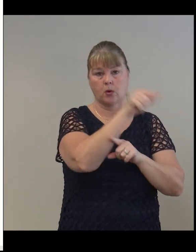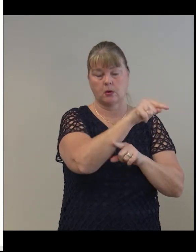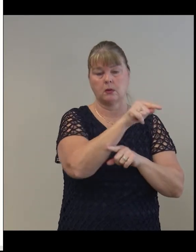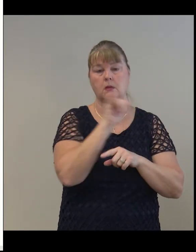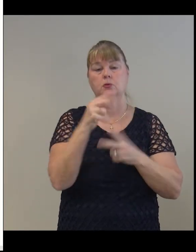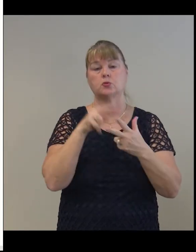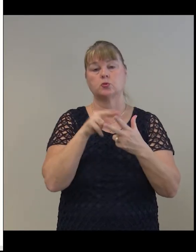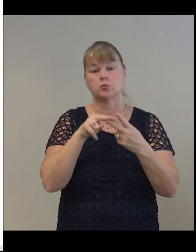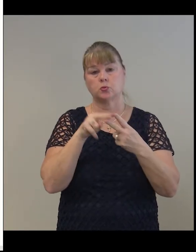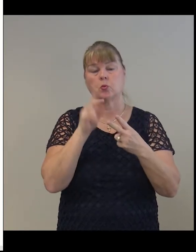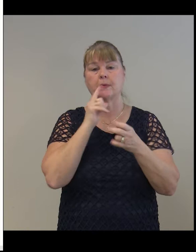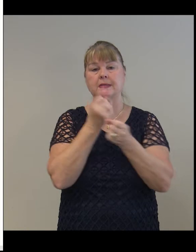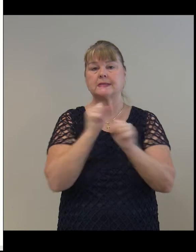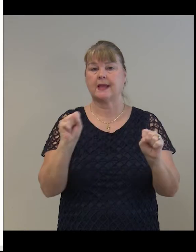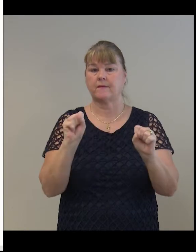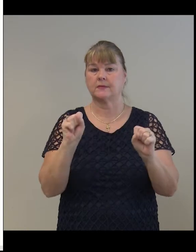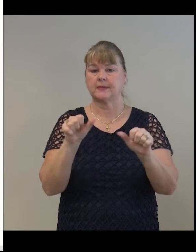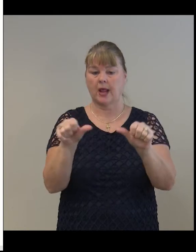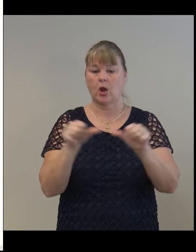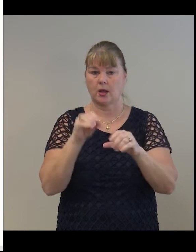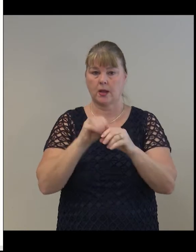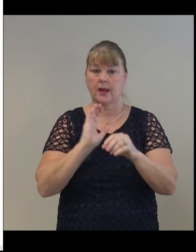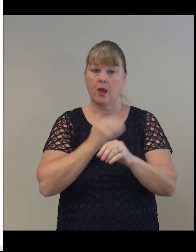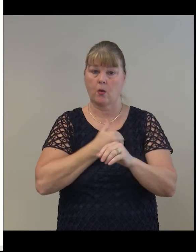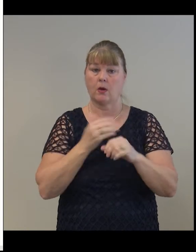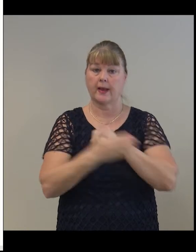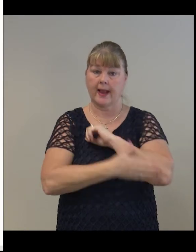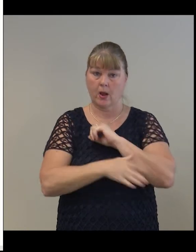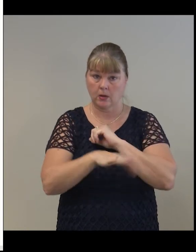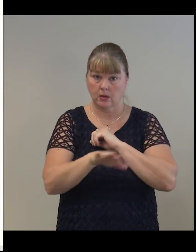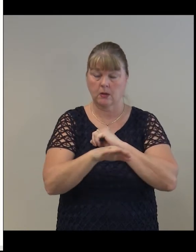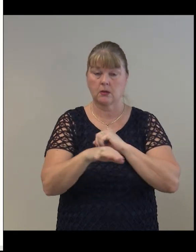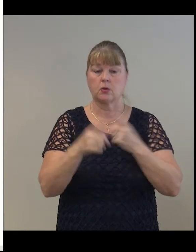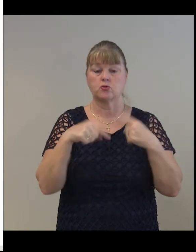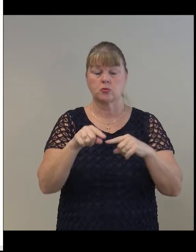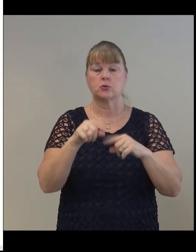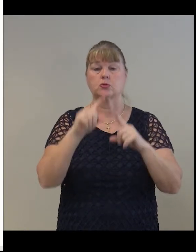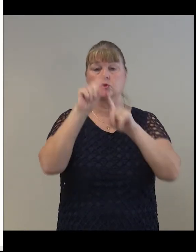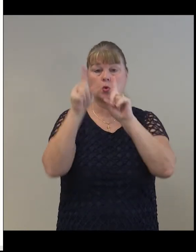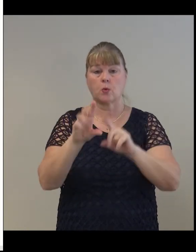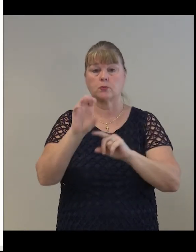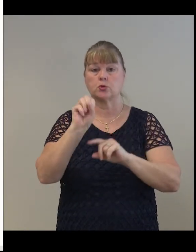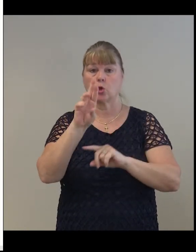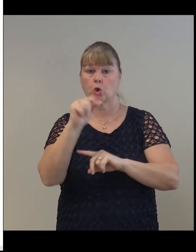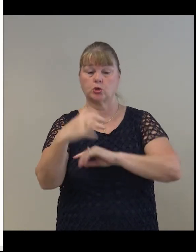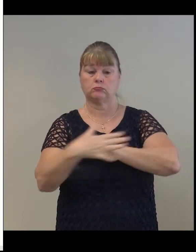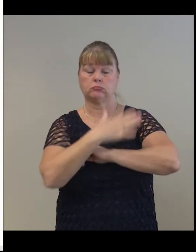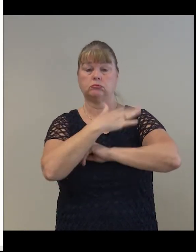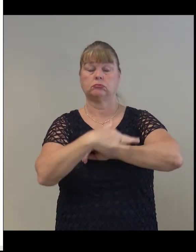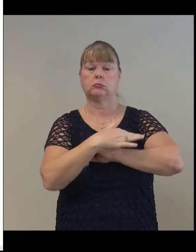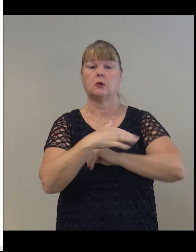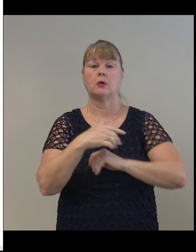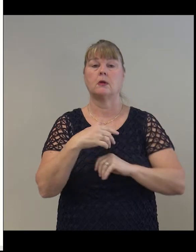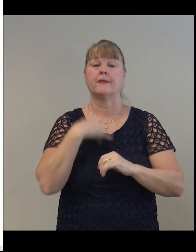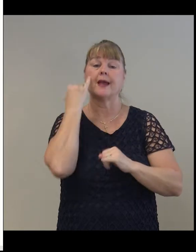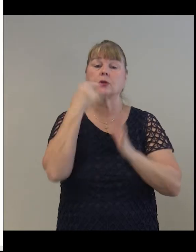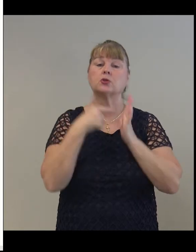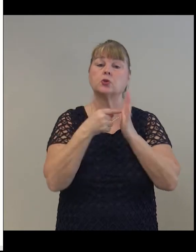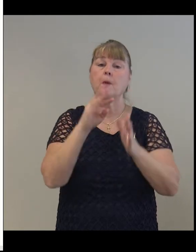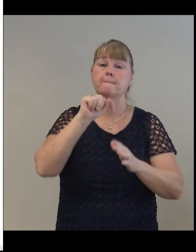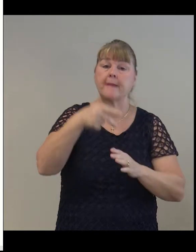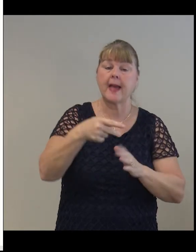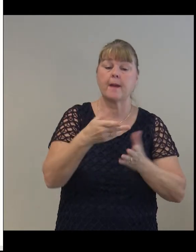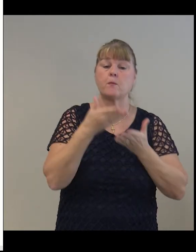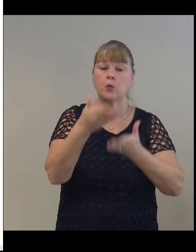Storm surge, the idea of showing you these maps and bringing this to light is that storm surge is something that